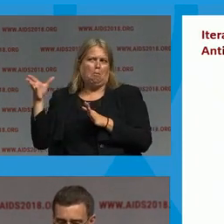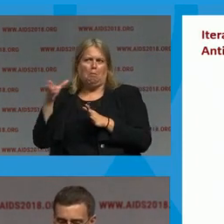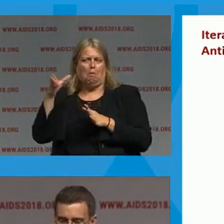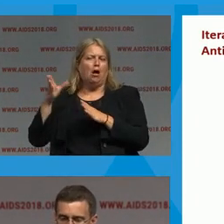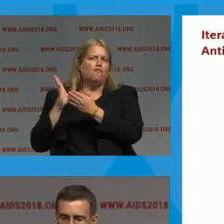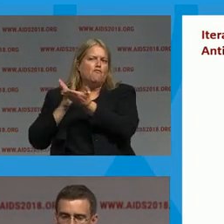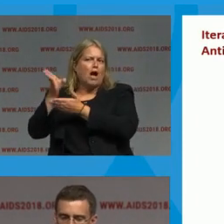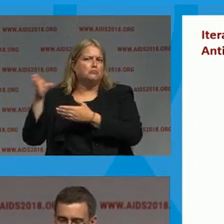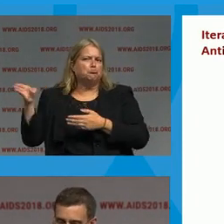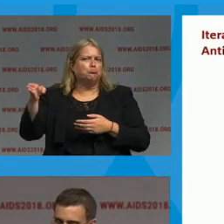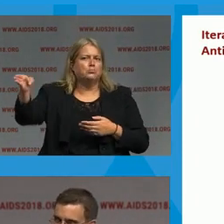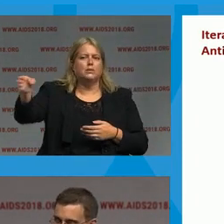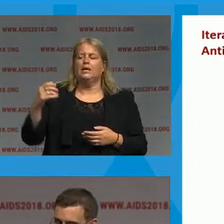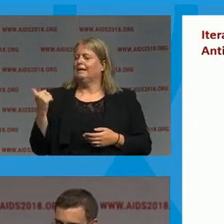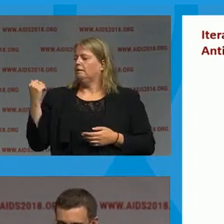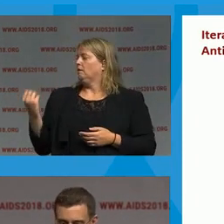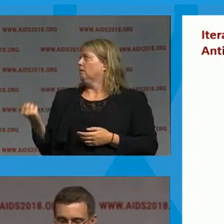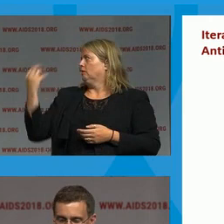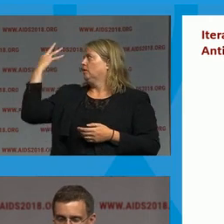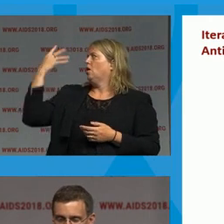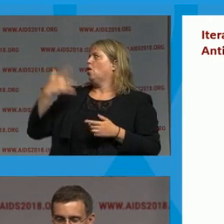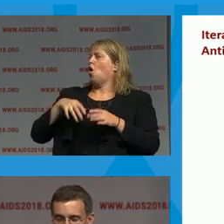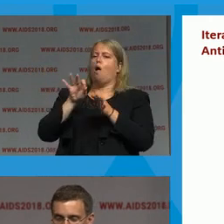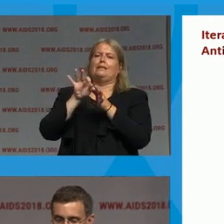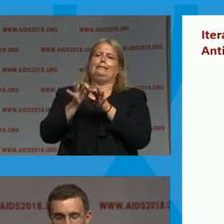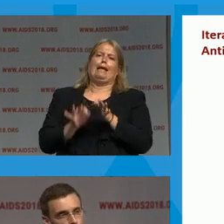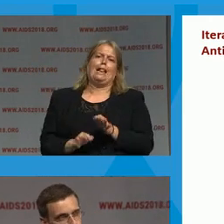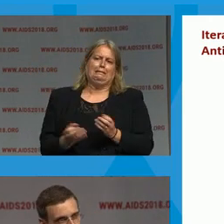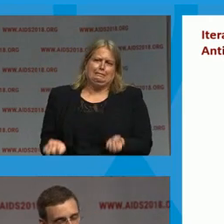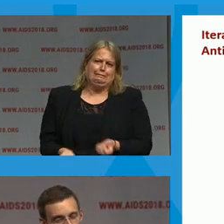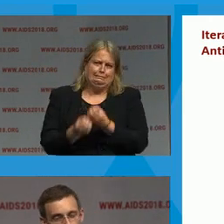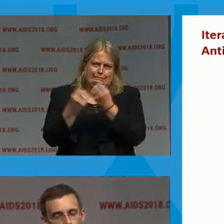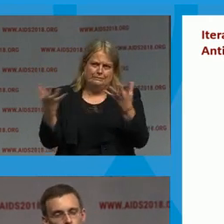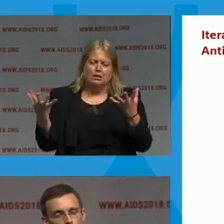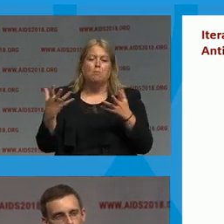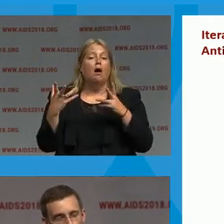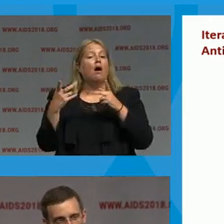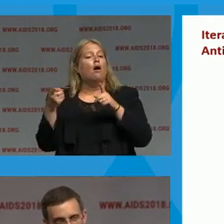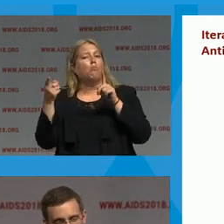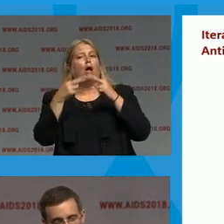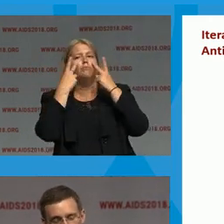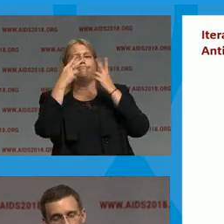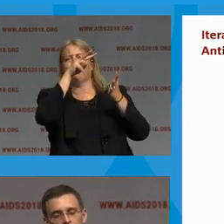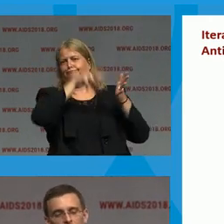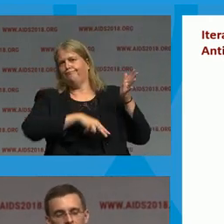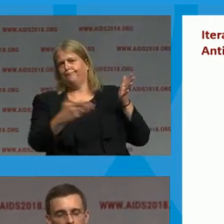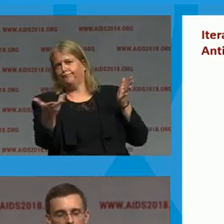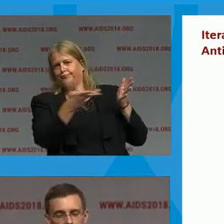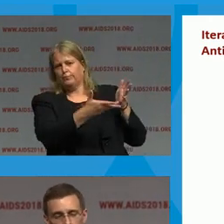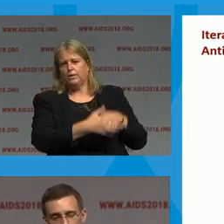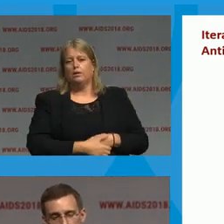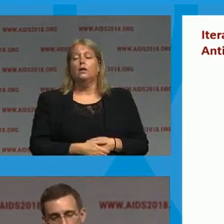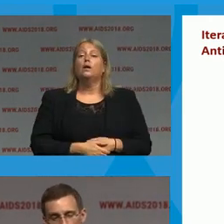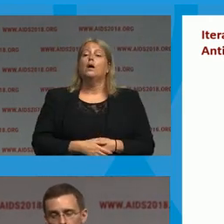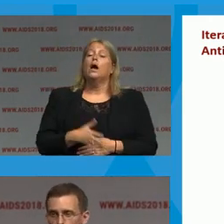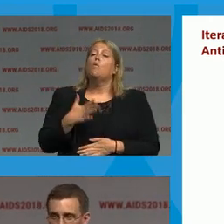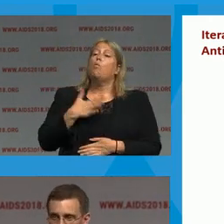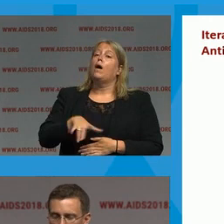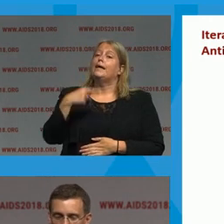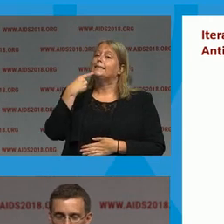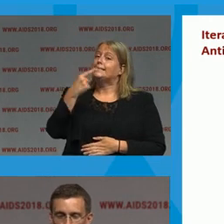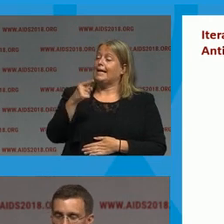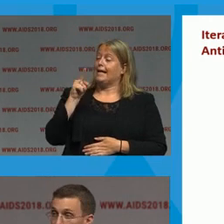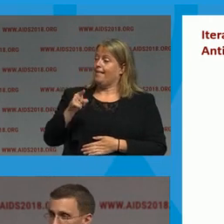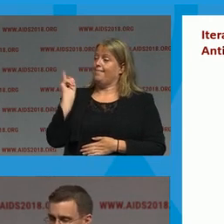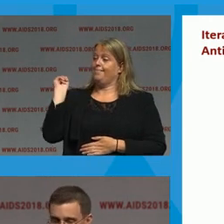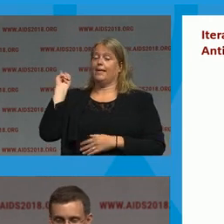With this slide, we're not going to go through all the details. I can refer you to this review paper. The point I want to make is that this approach